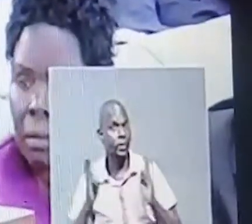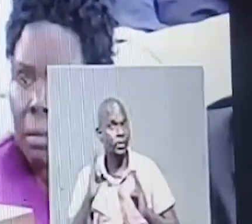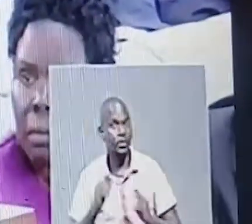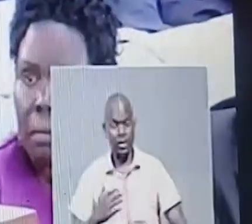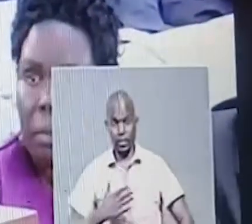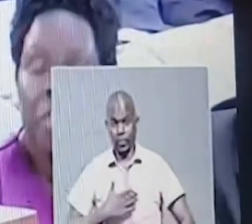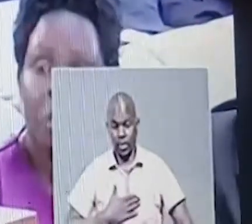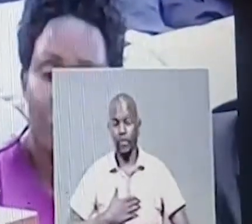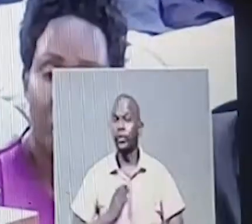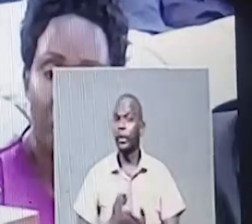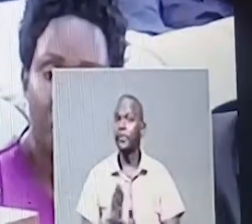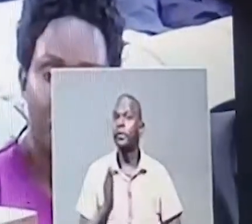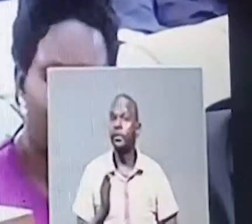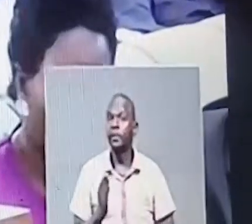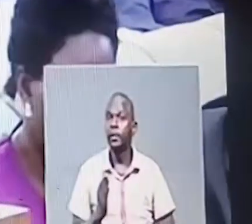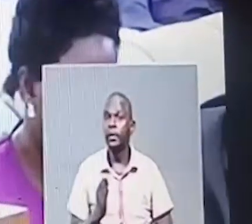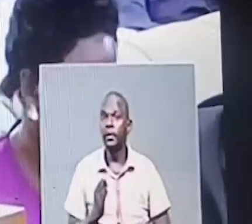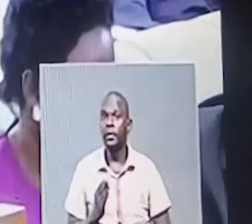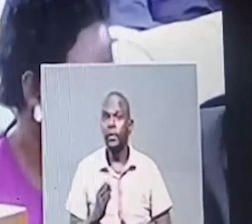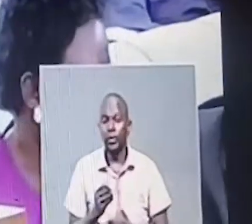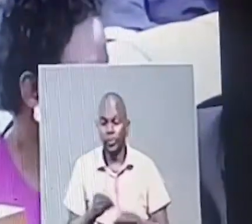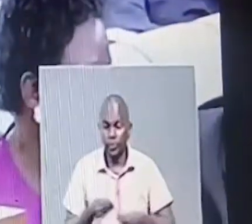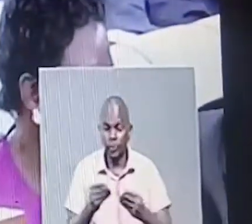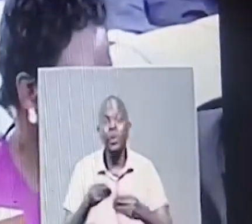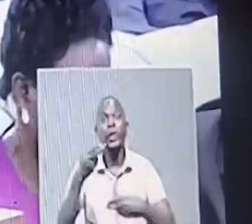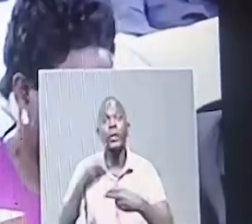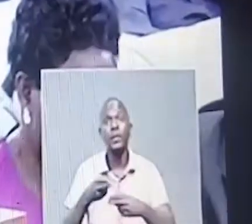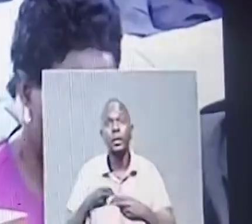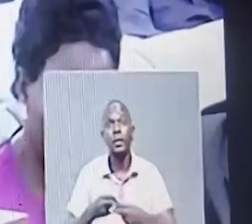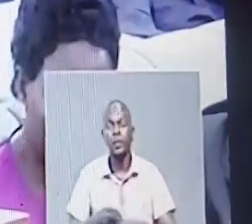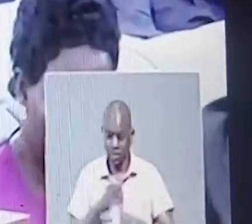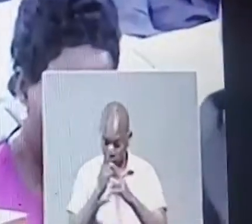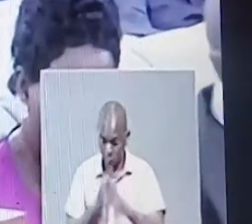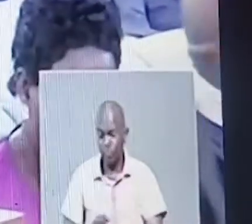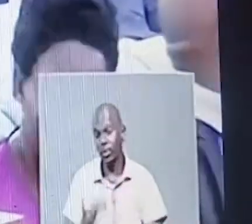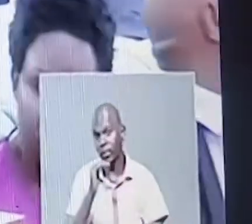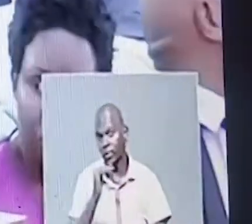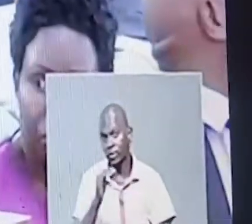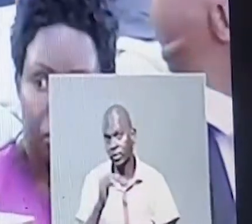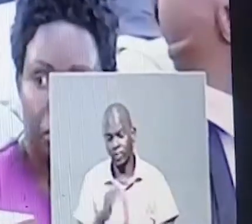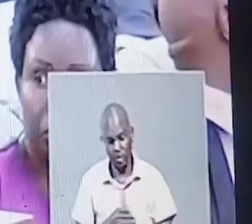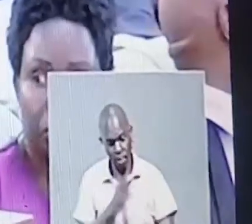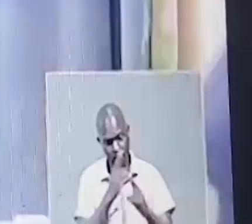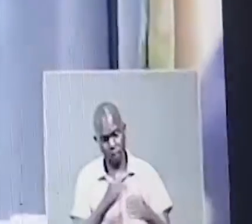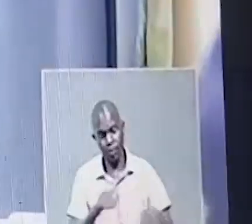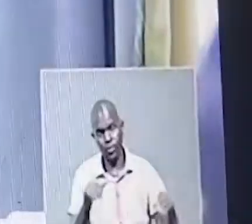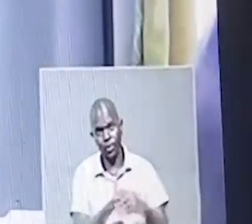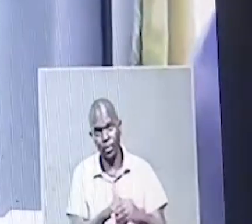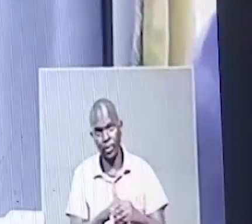my right to call you by any name. Honourable Speaker, Honorable colleagues,